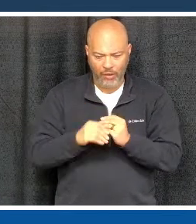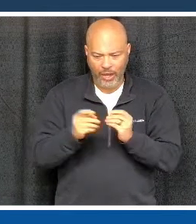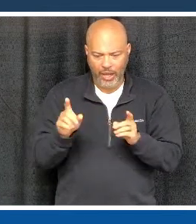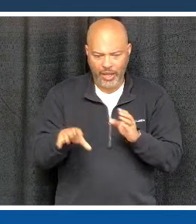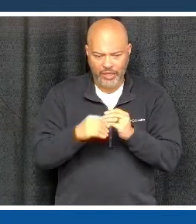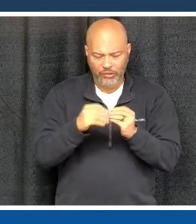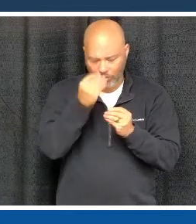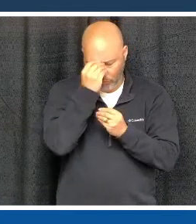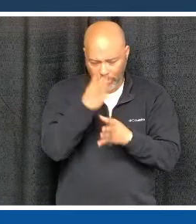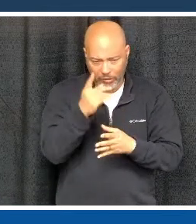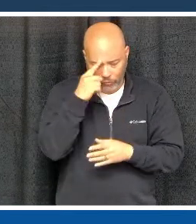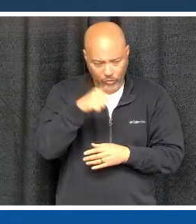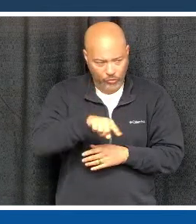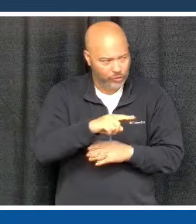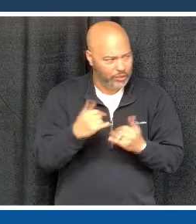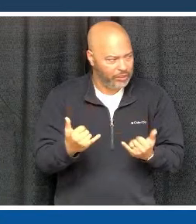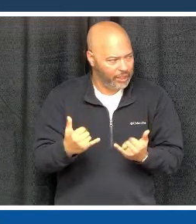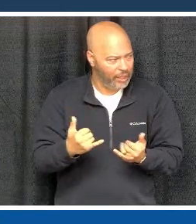information today.